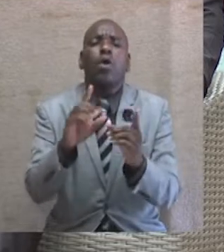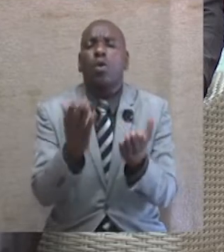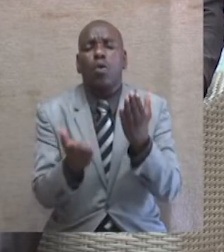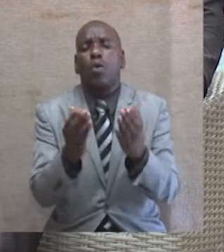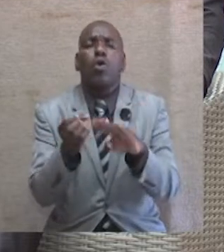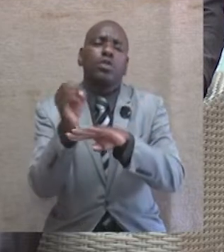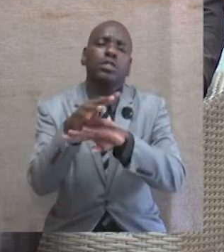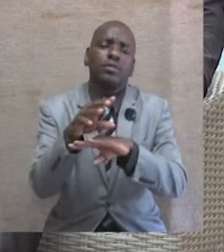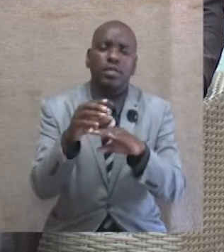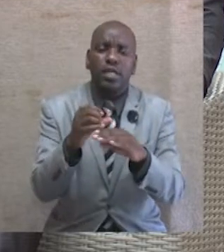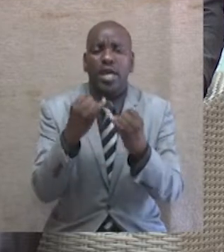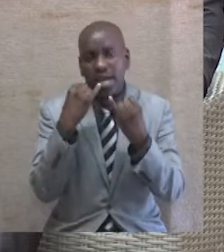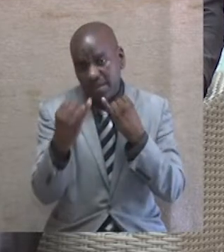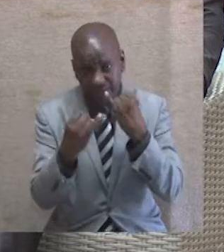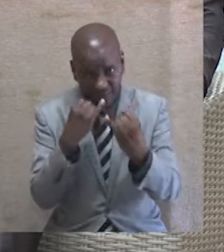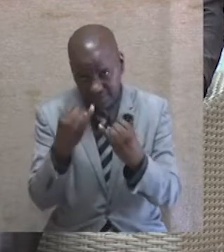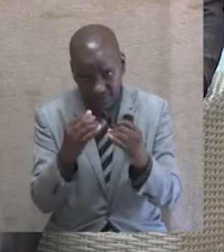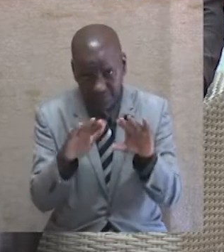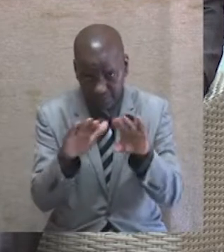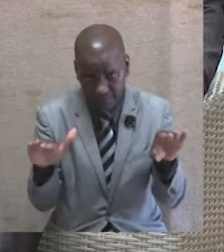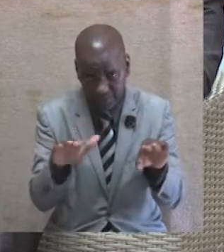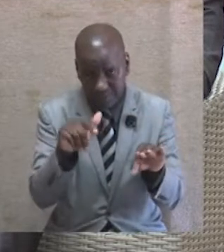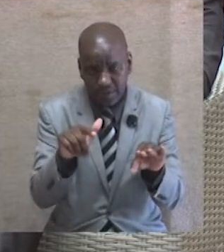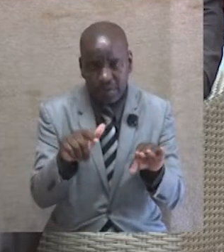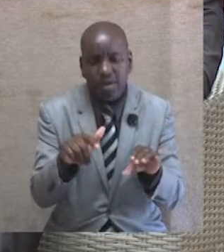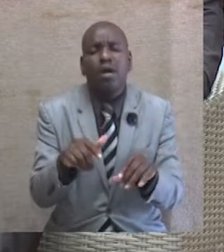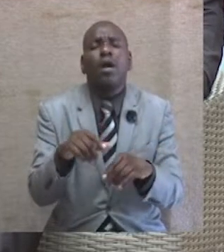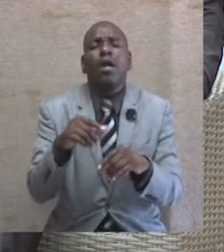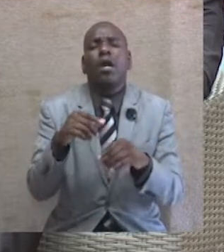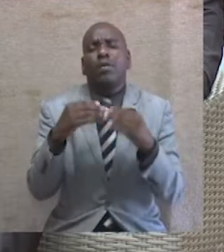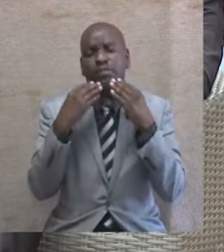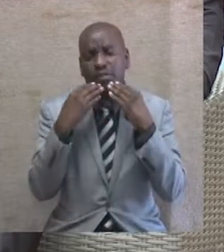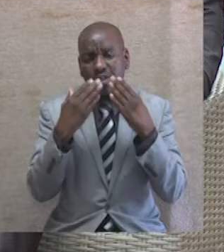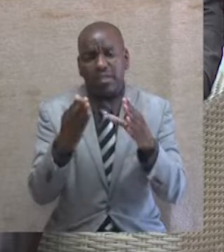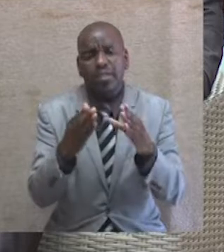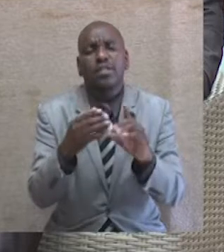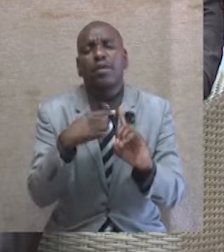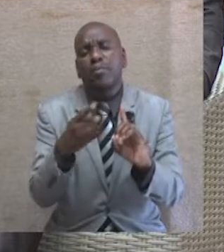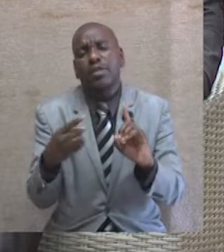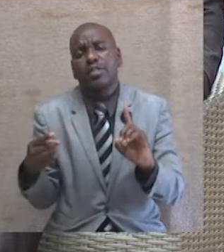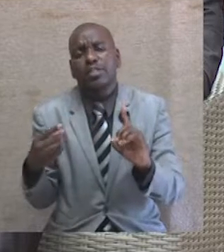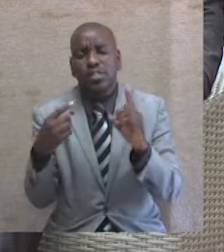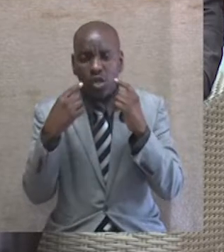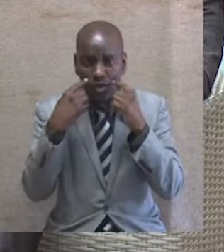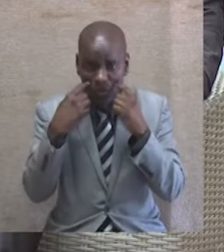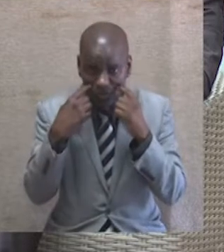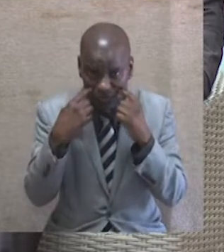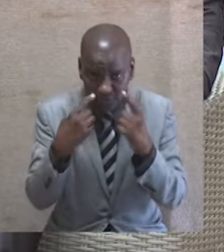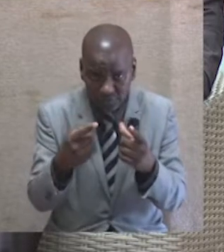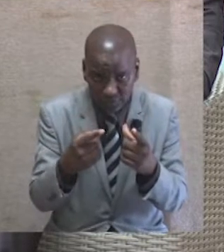or secondary. Yes, information has to be age appropriate, and I really want to applaud again the ministry. I've